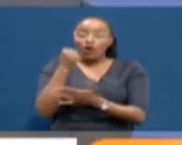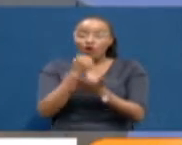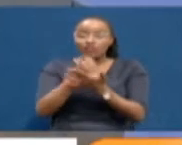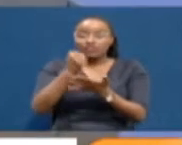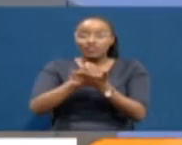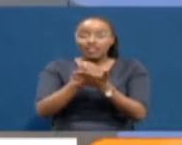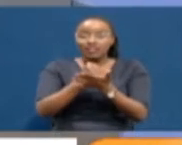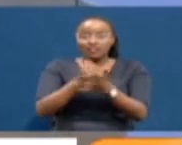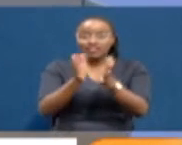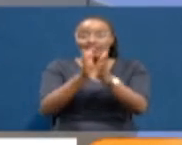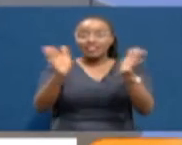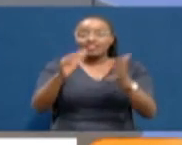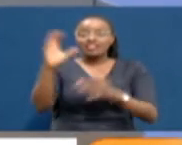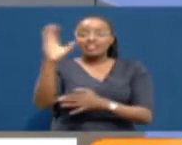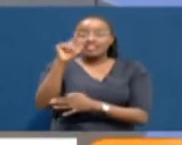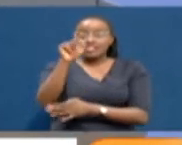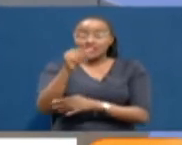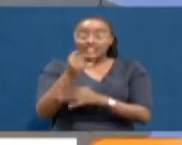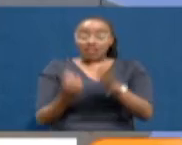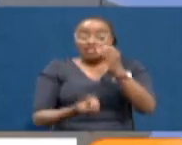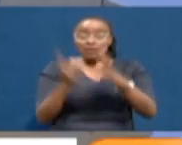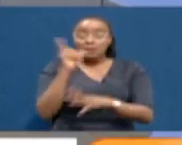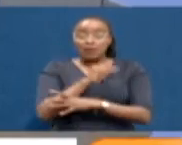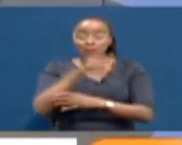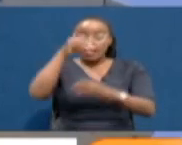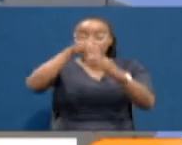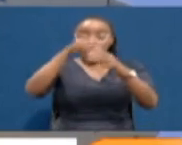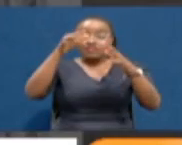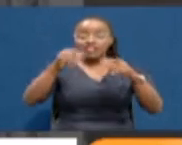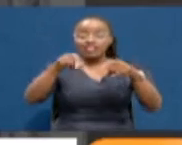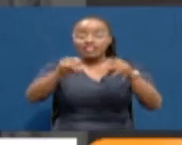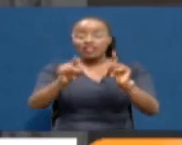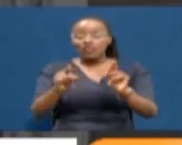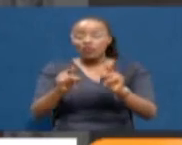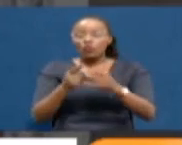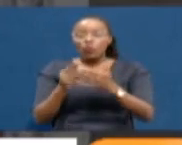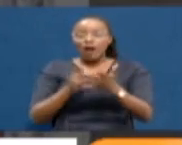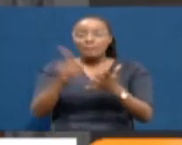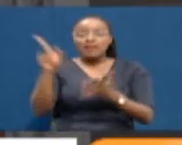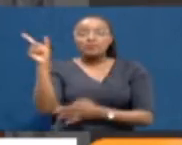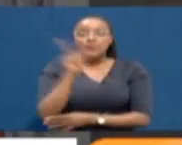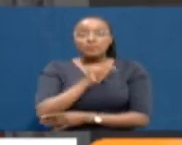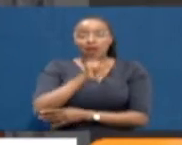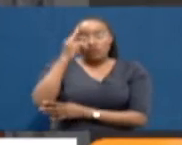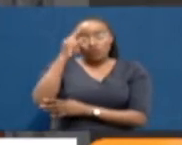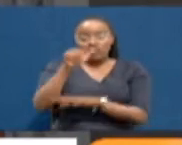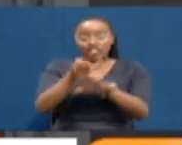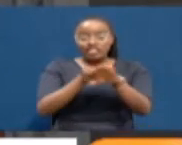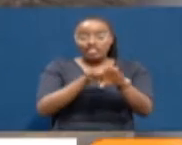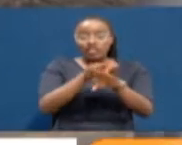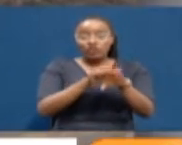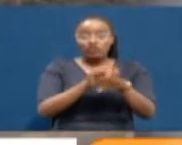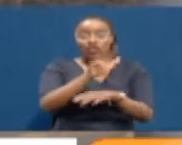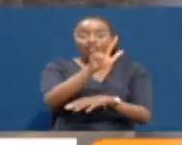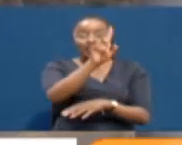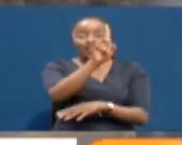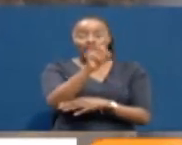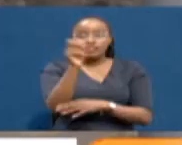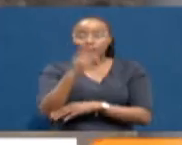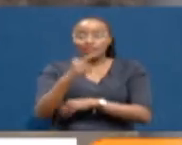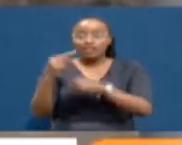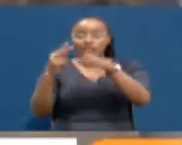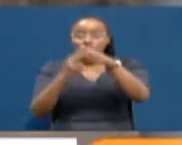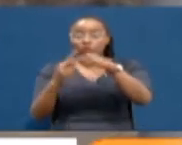General. Citizen TV has, however, established that the investors were fully compensated for the delays as of 31st